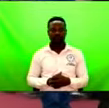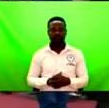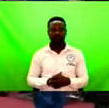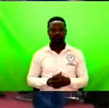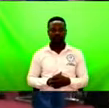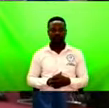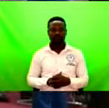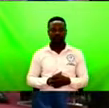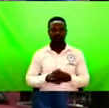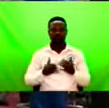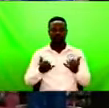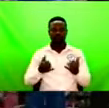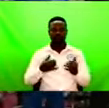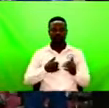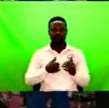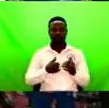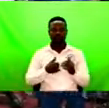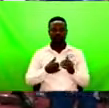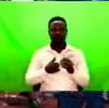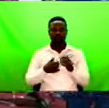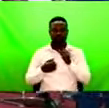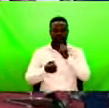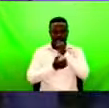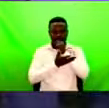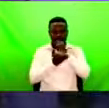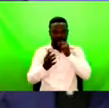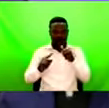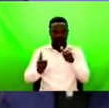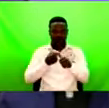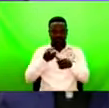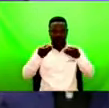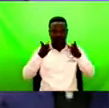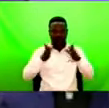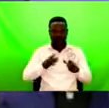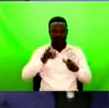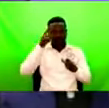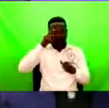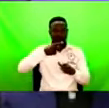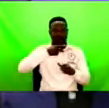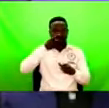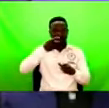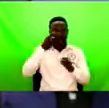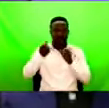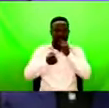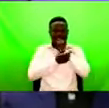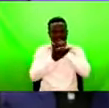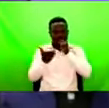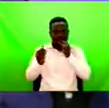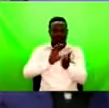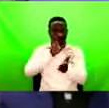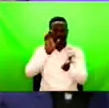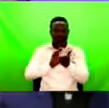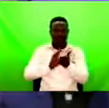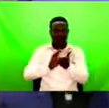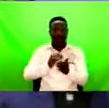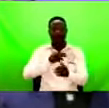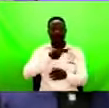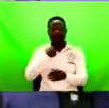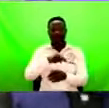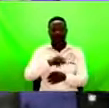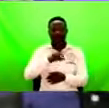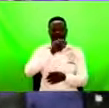Now we have a media center. And the first director of Pentecost Media Center, Pastor